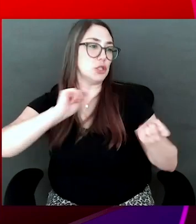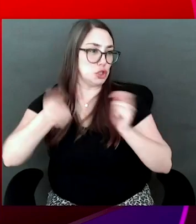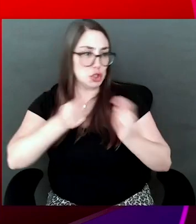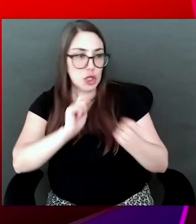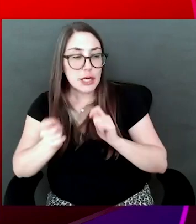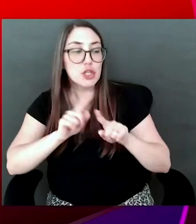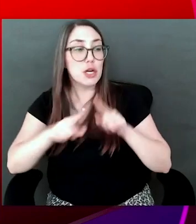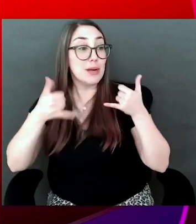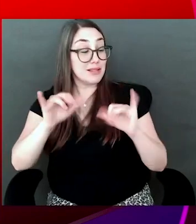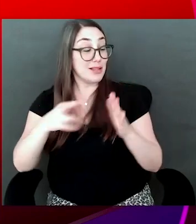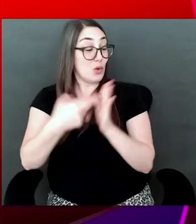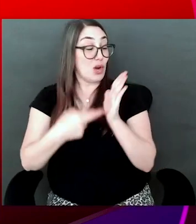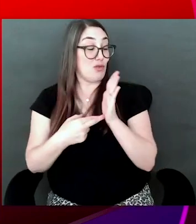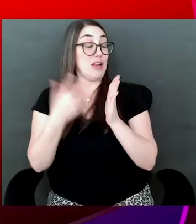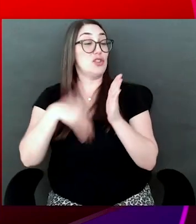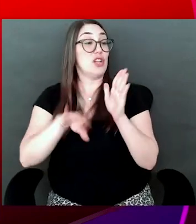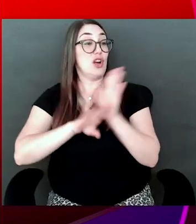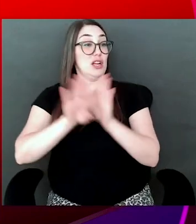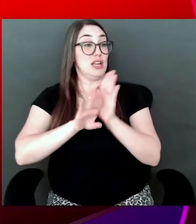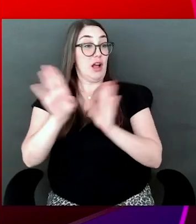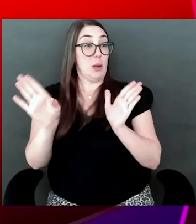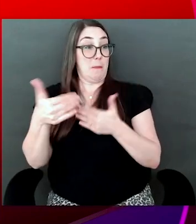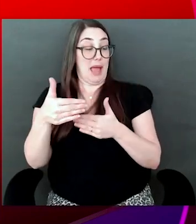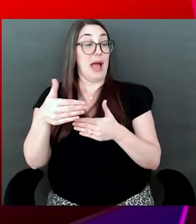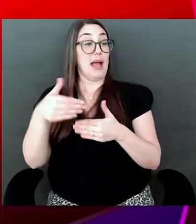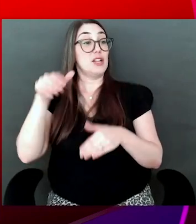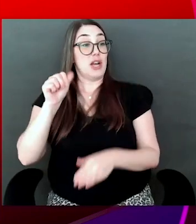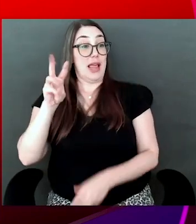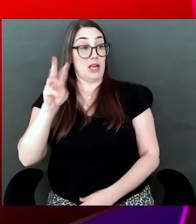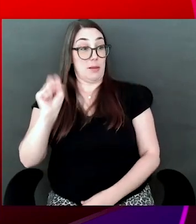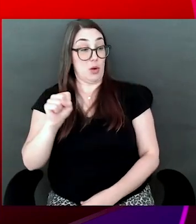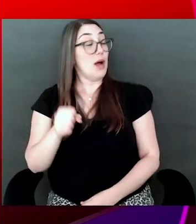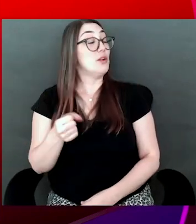their like development backend running on AWS. So GameLift Anywhere